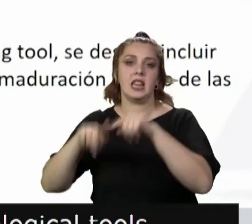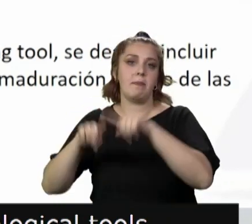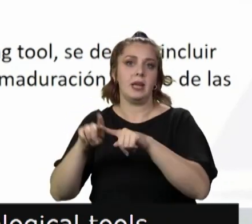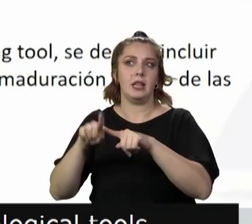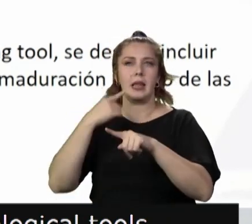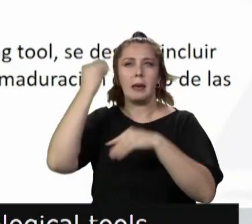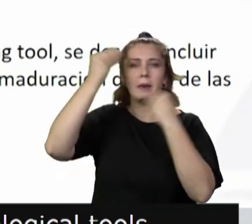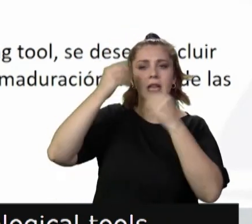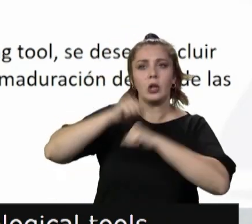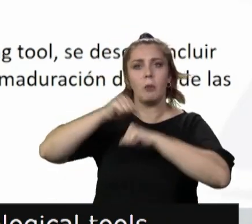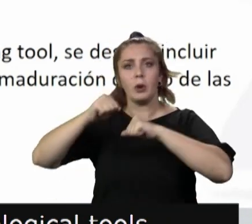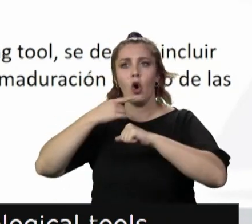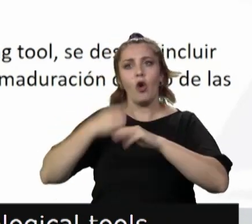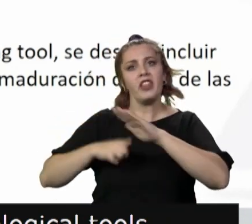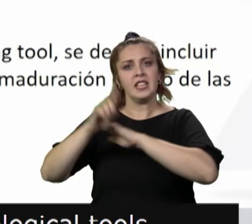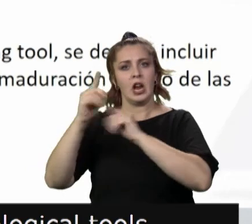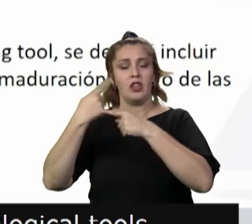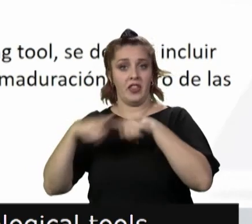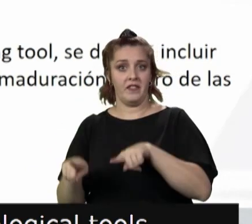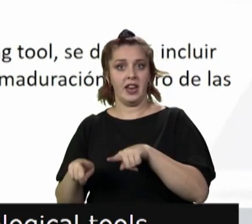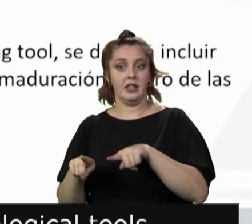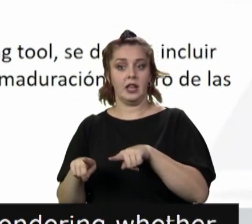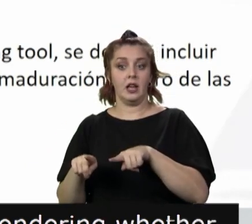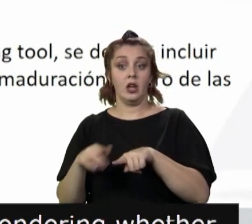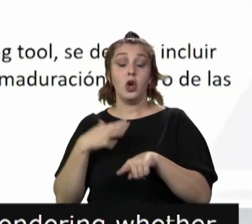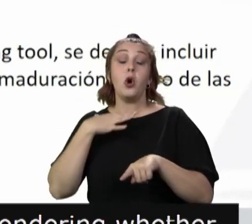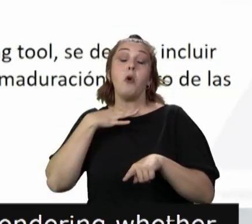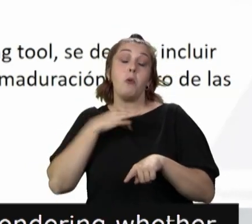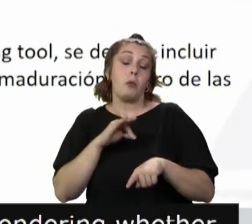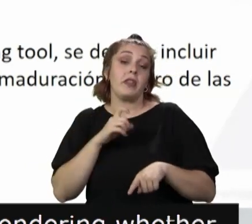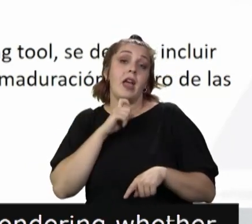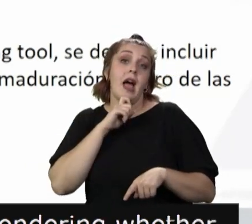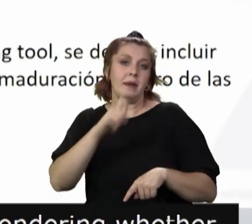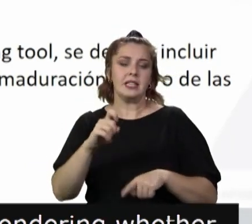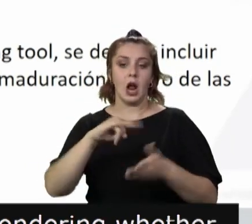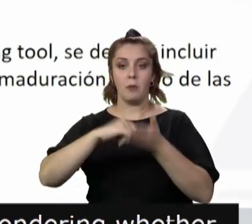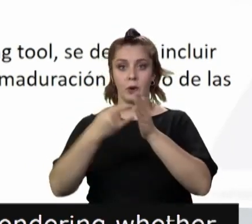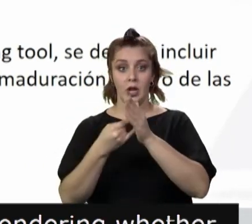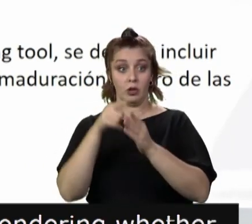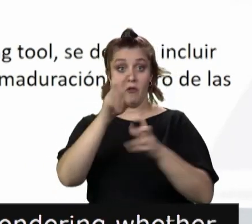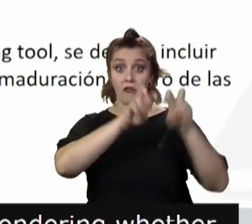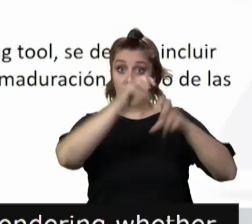fit within our project regarding their level of maturity,